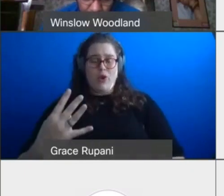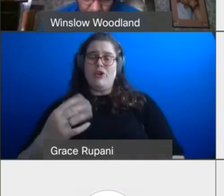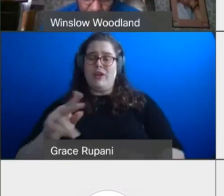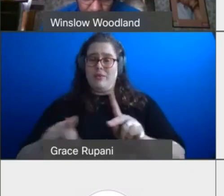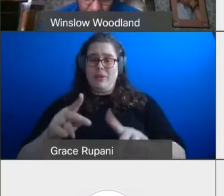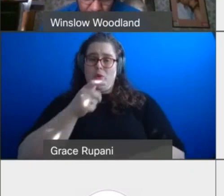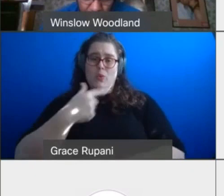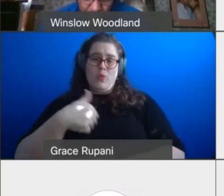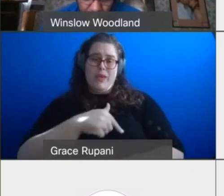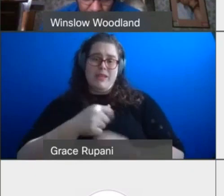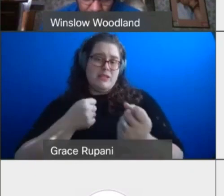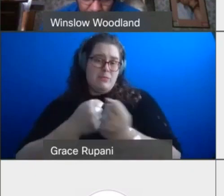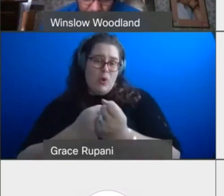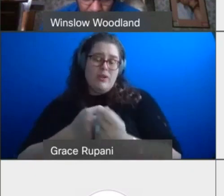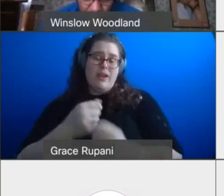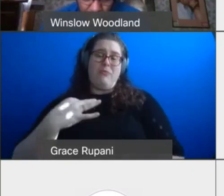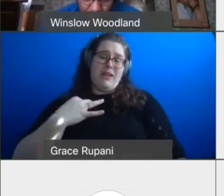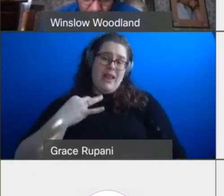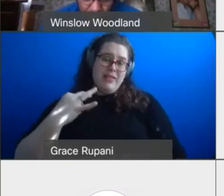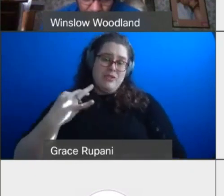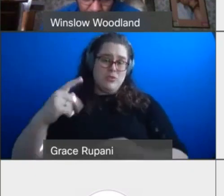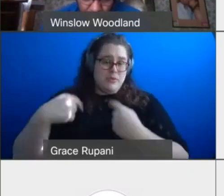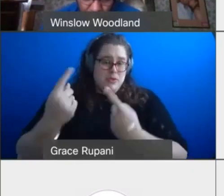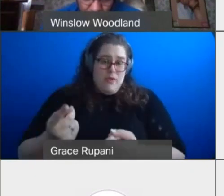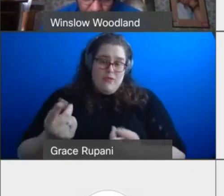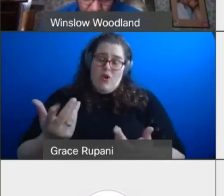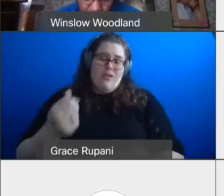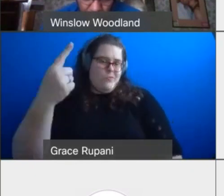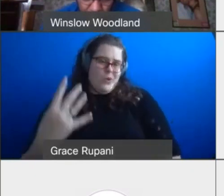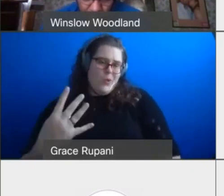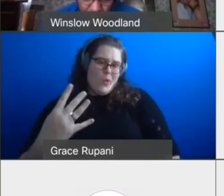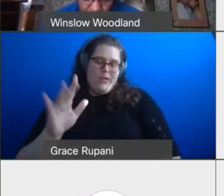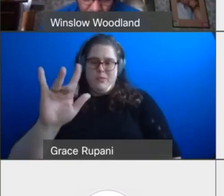been eligible to register to get the vaccine.